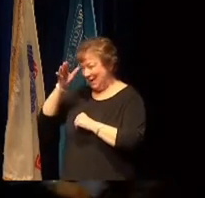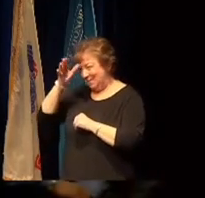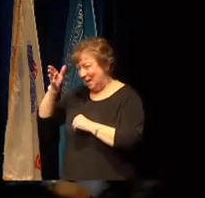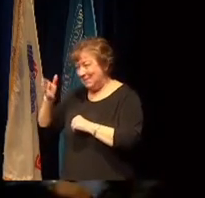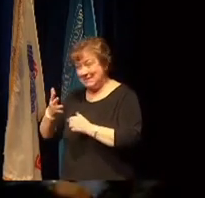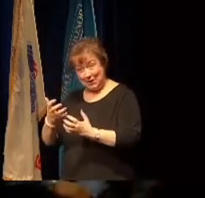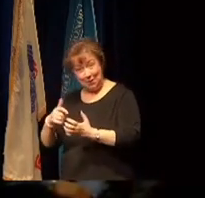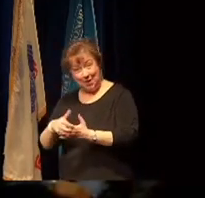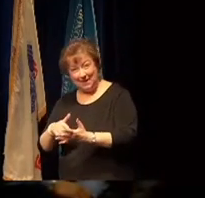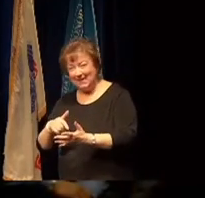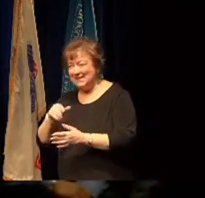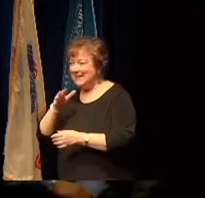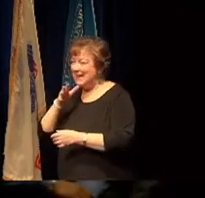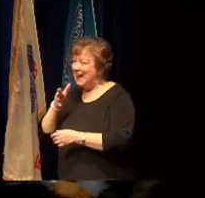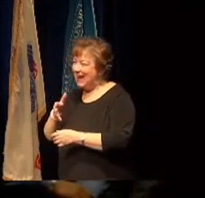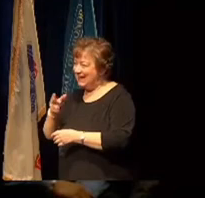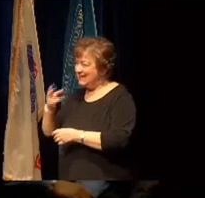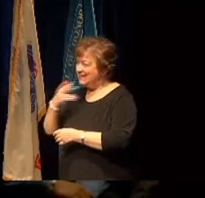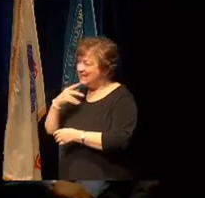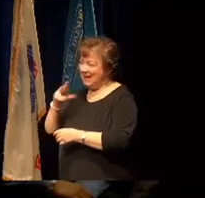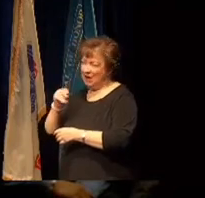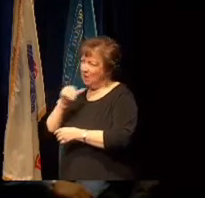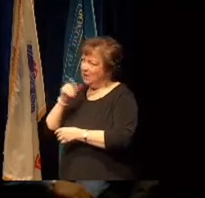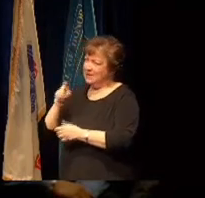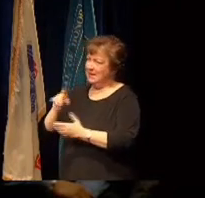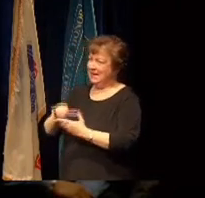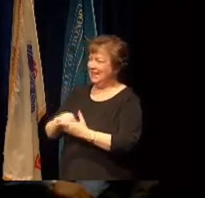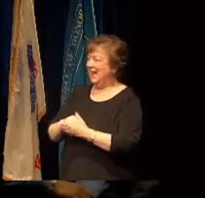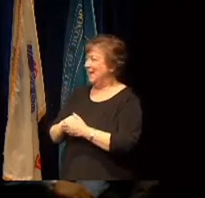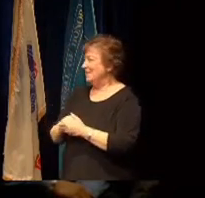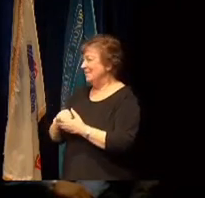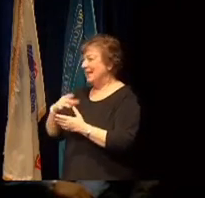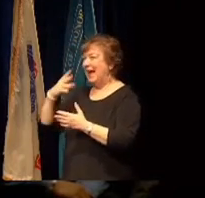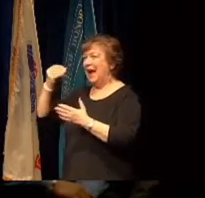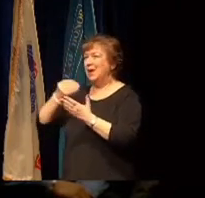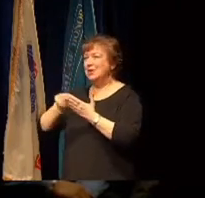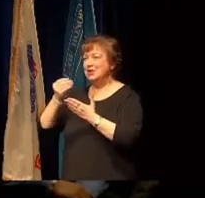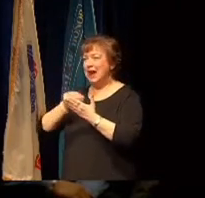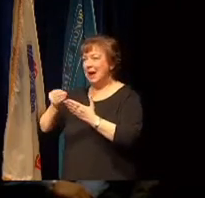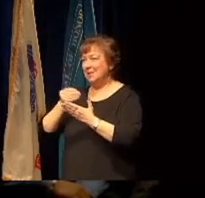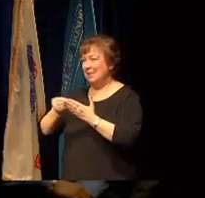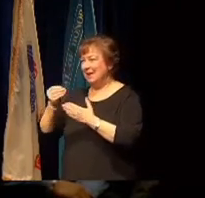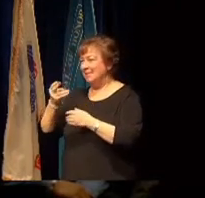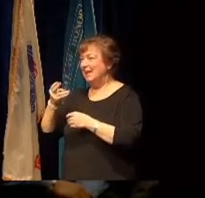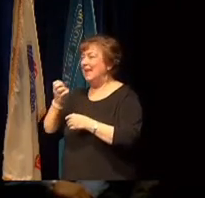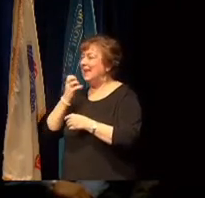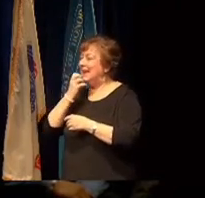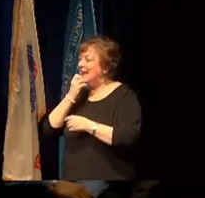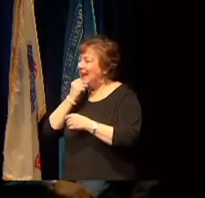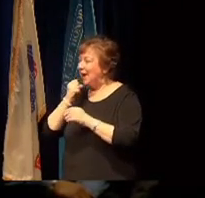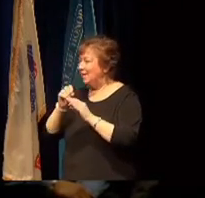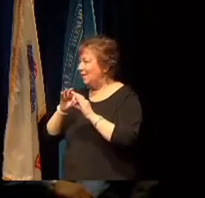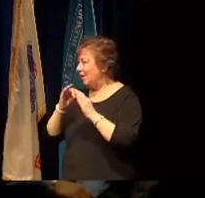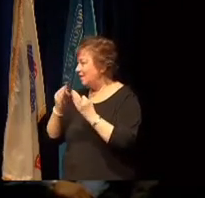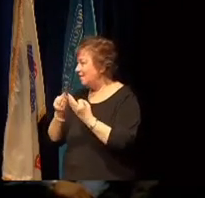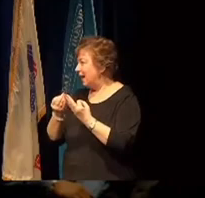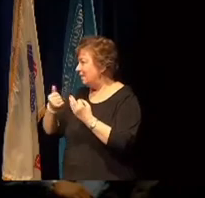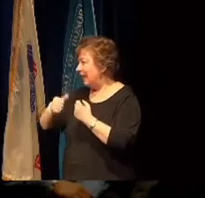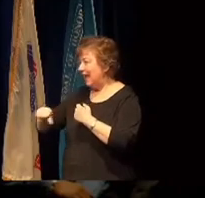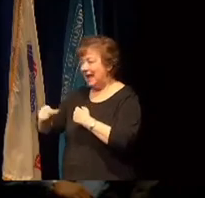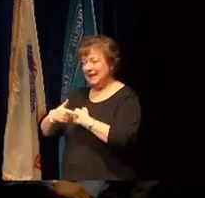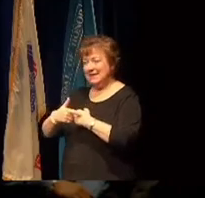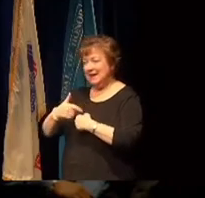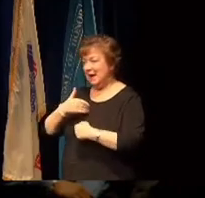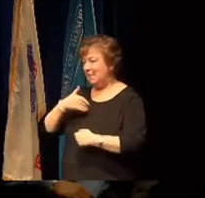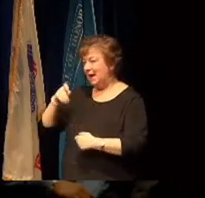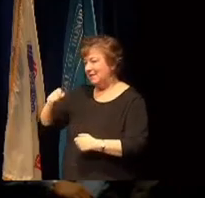Or they just wanted to take me out shopping. I knew him as the man who would care for his family wherever there was a need. If there was a perfect role model